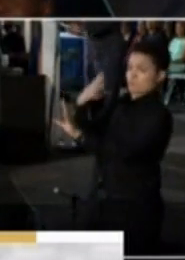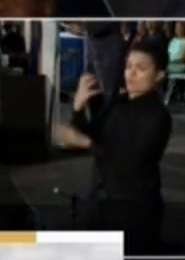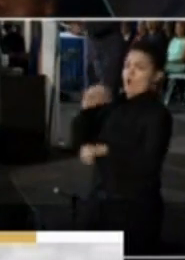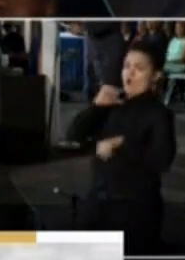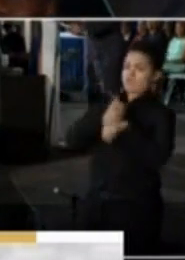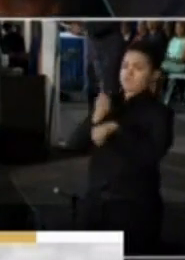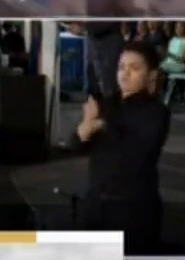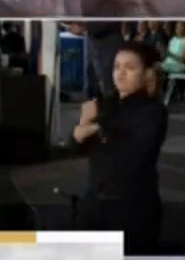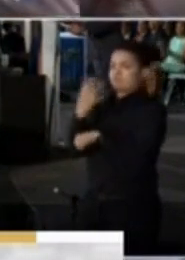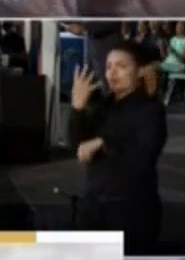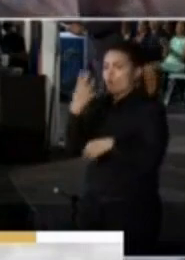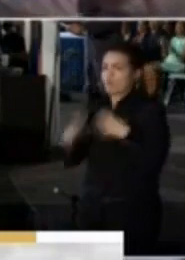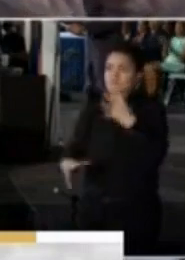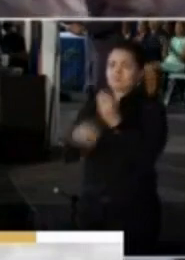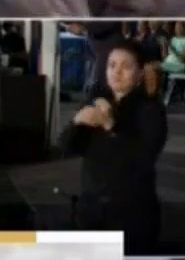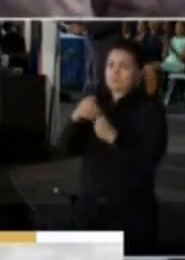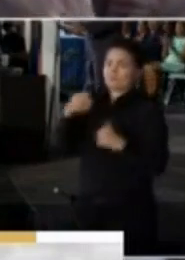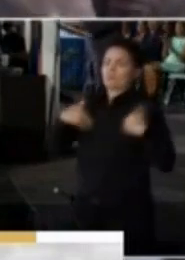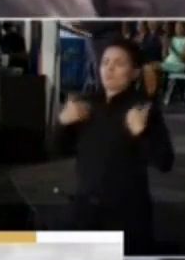city.